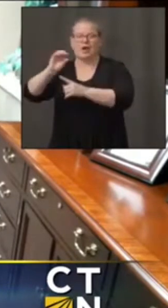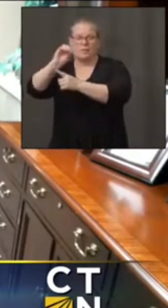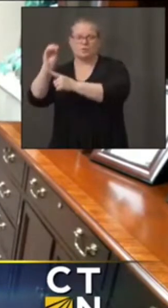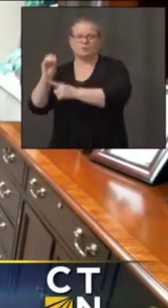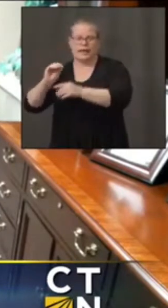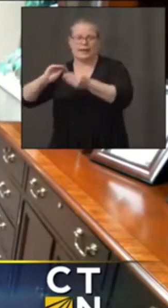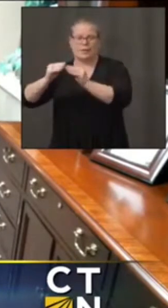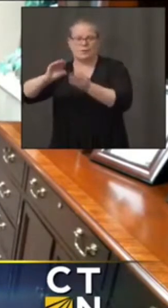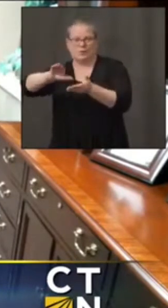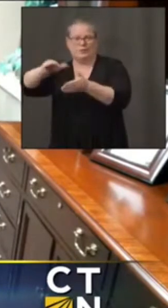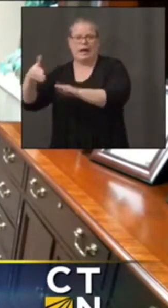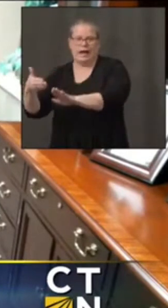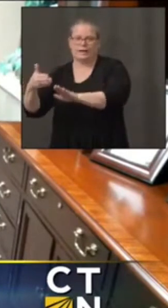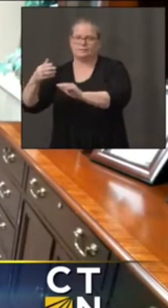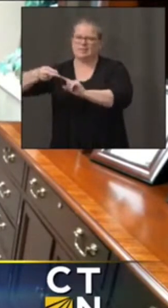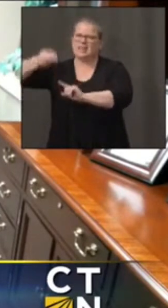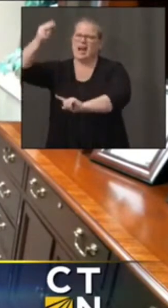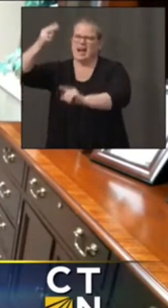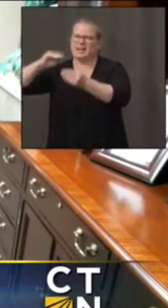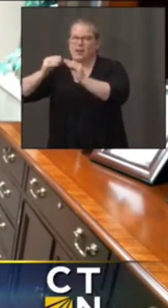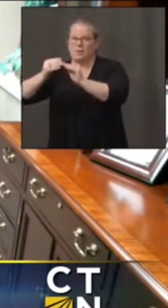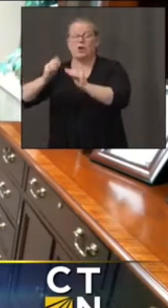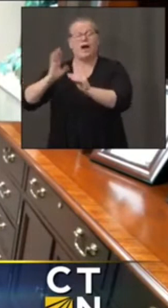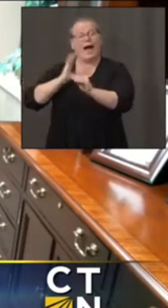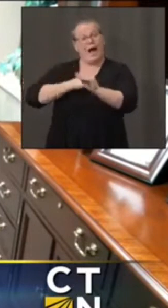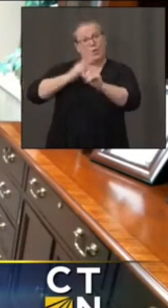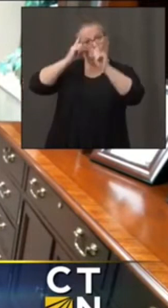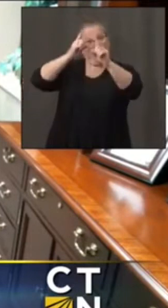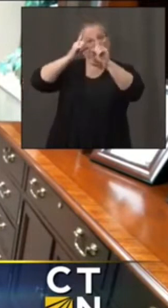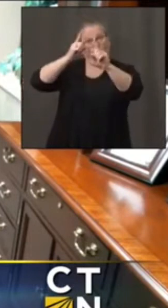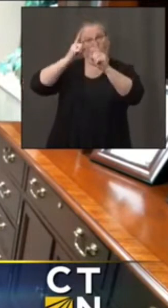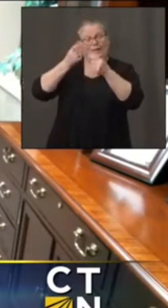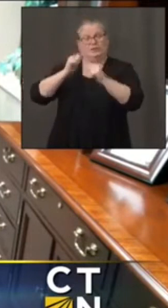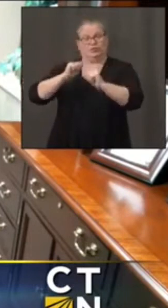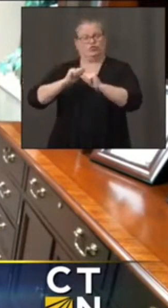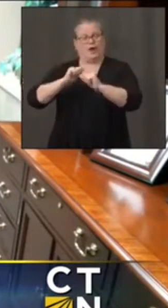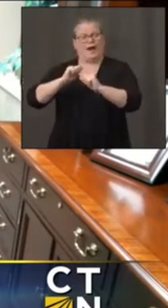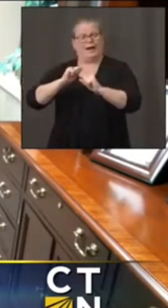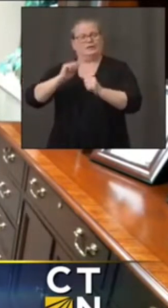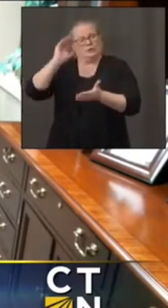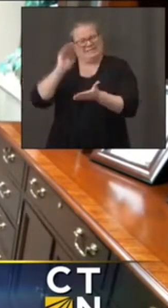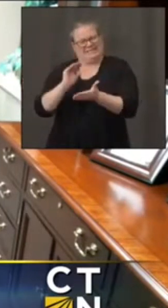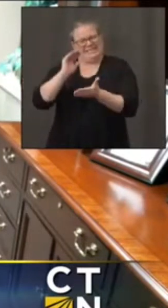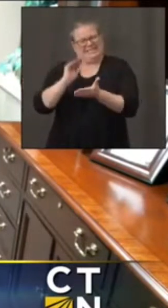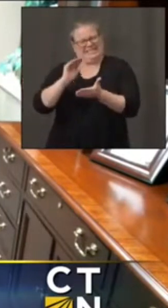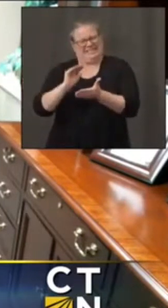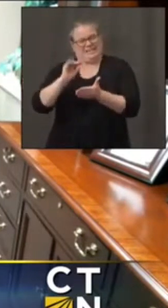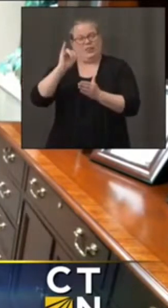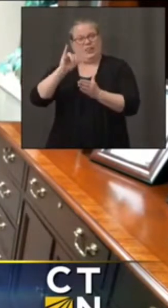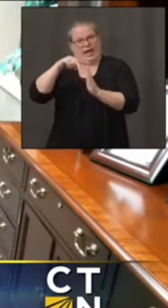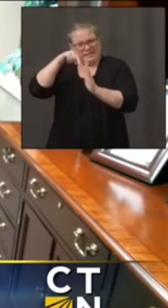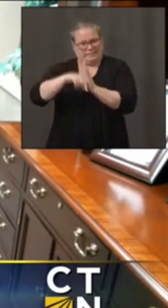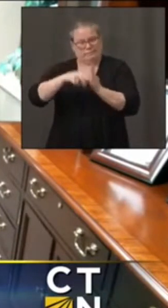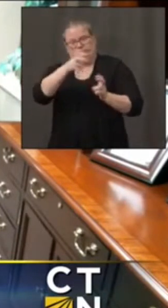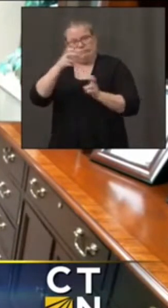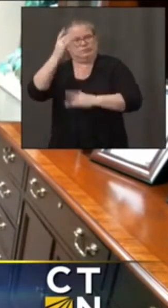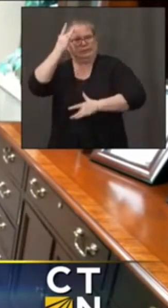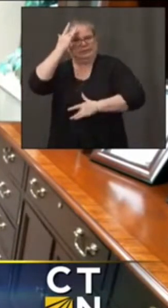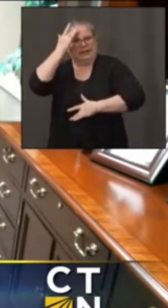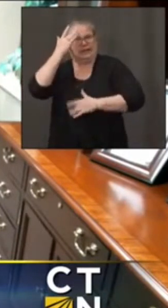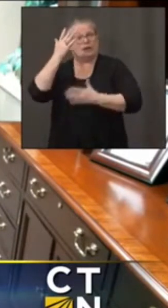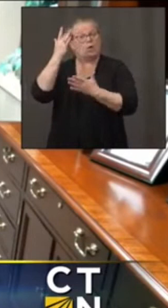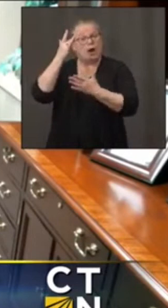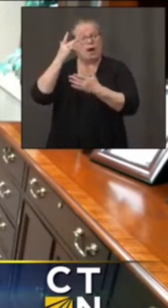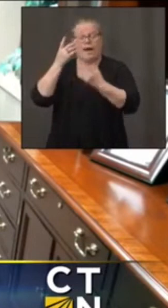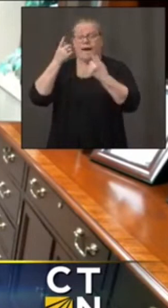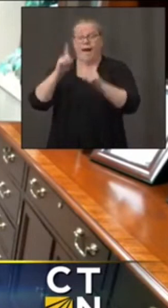try to prevent them from getting that sick by offering them therapies as soon after they're admitted